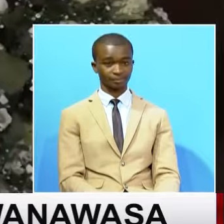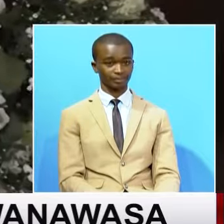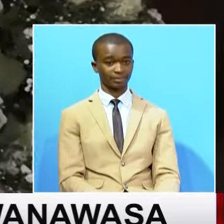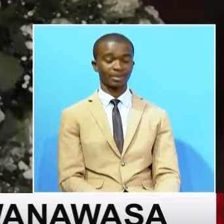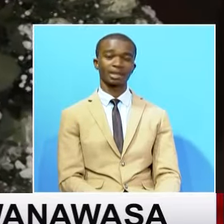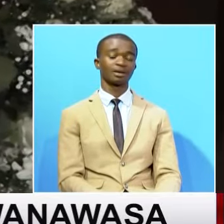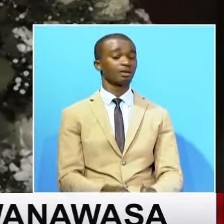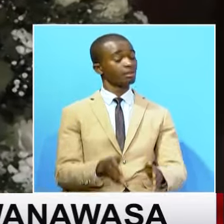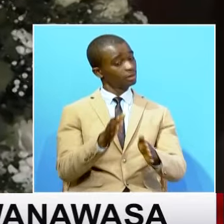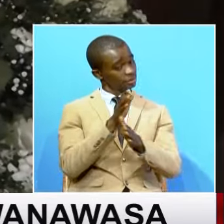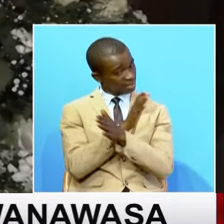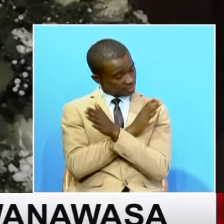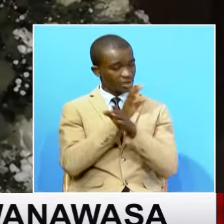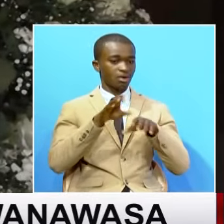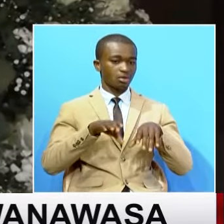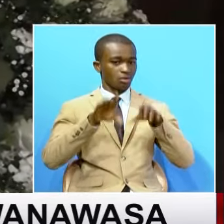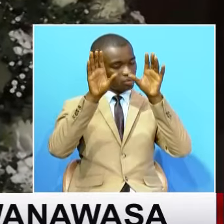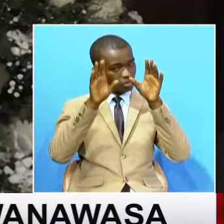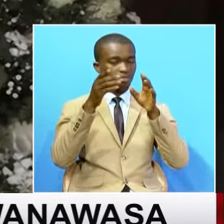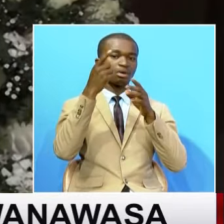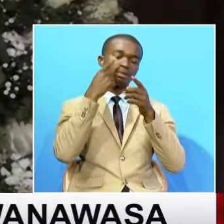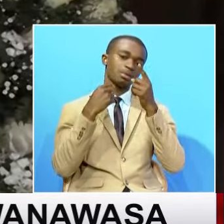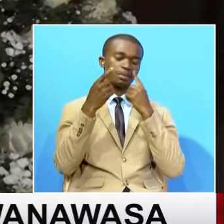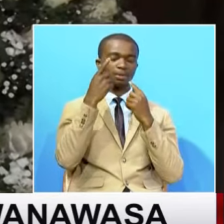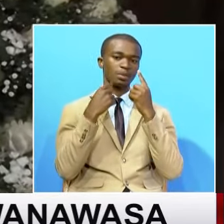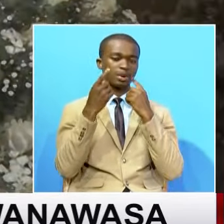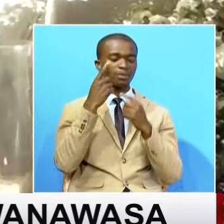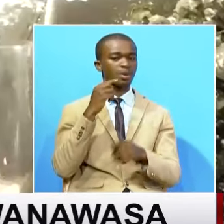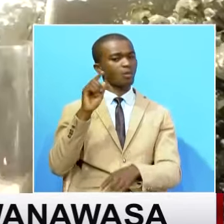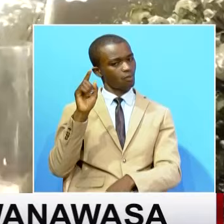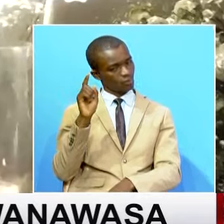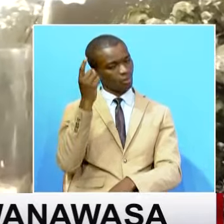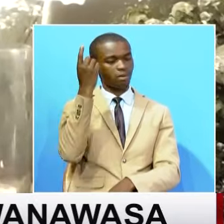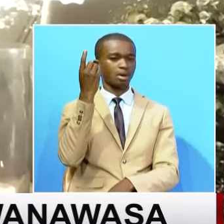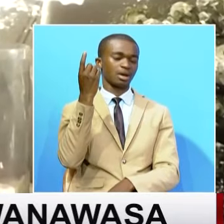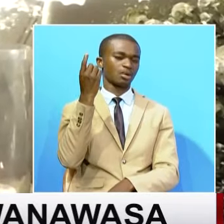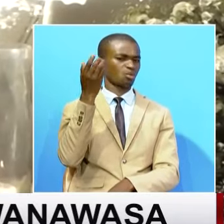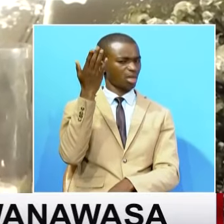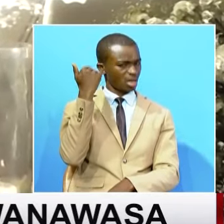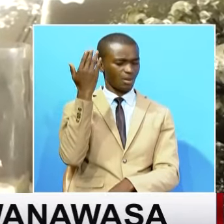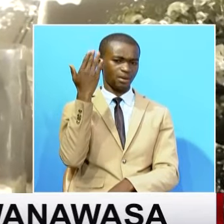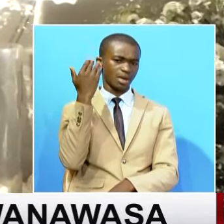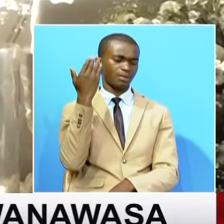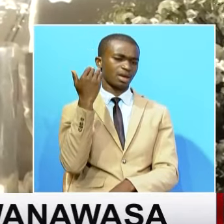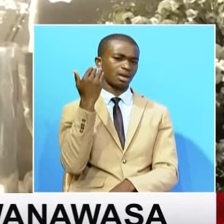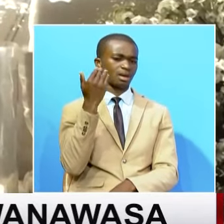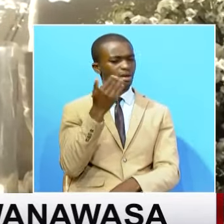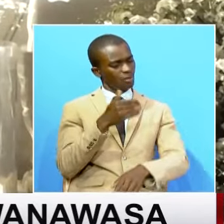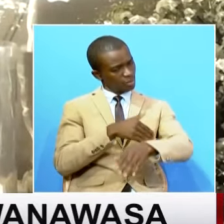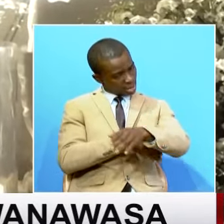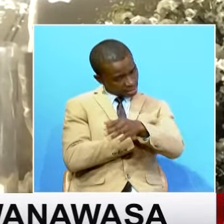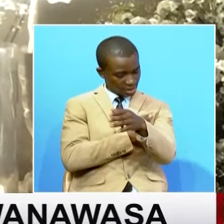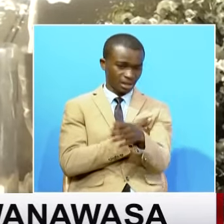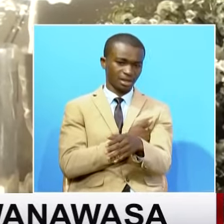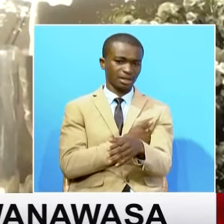Zambians have continued to mourn late former First Lady Maureen Mwanawasa. Ever since news of her untimely passing broke